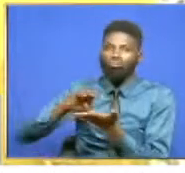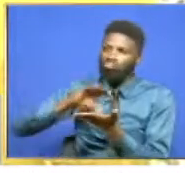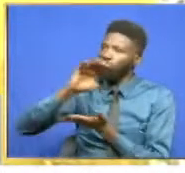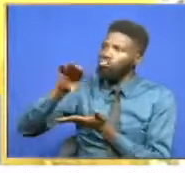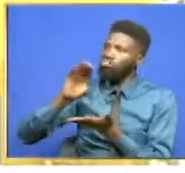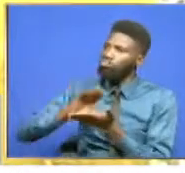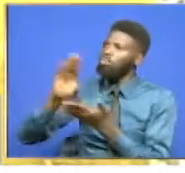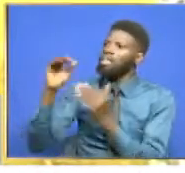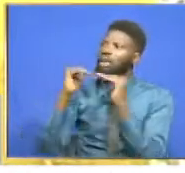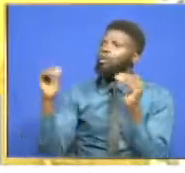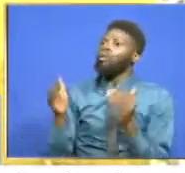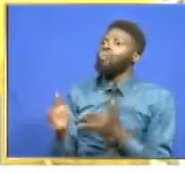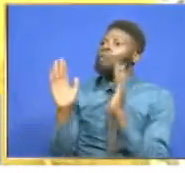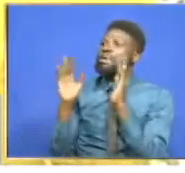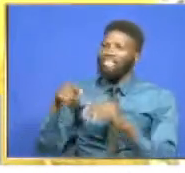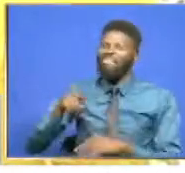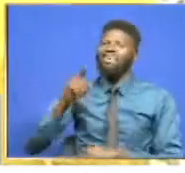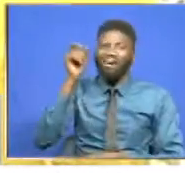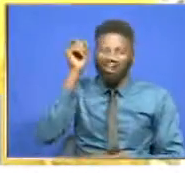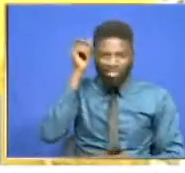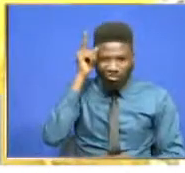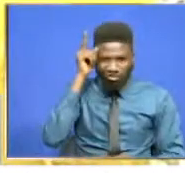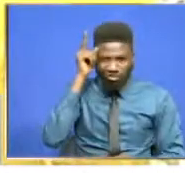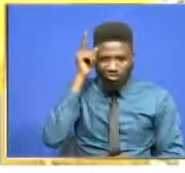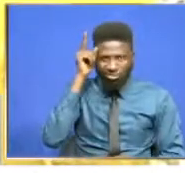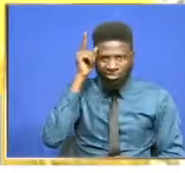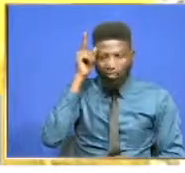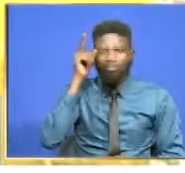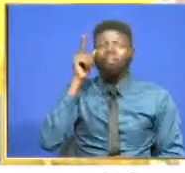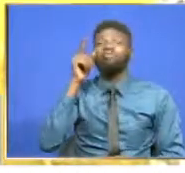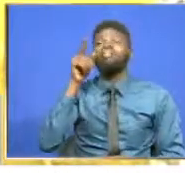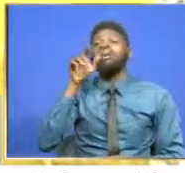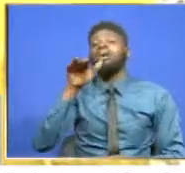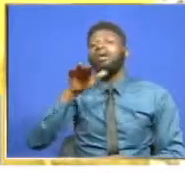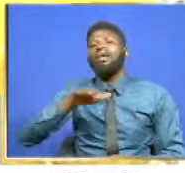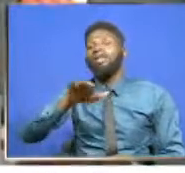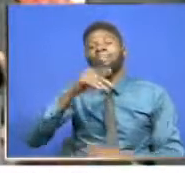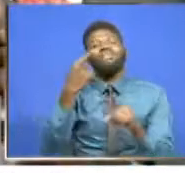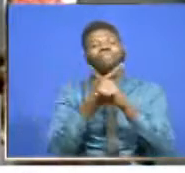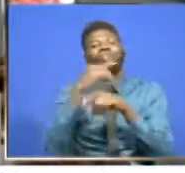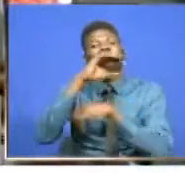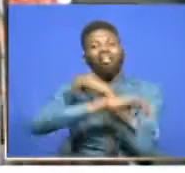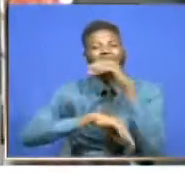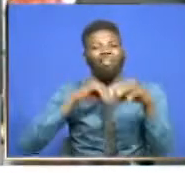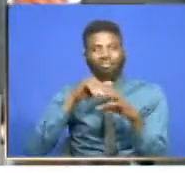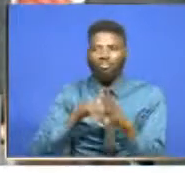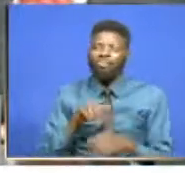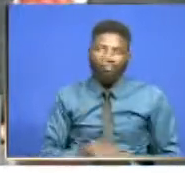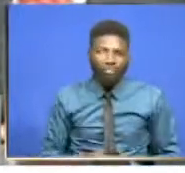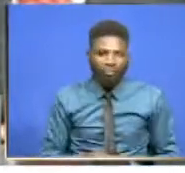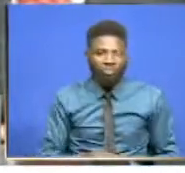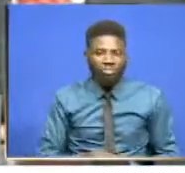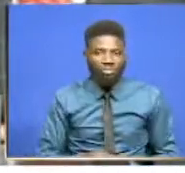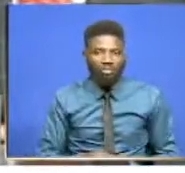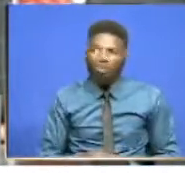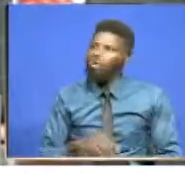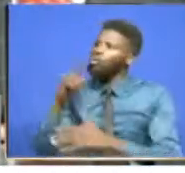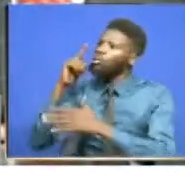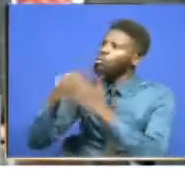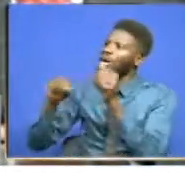view of the significance of that of the different segments of the country? How about then the 35%? I thought you are